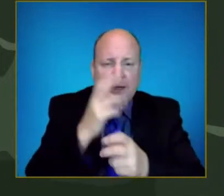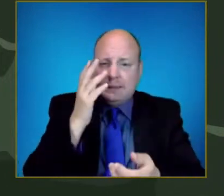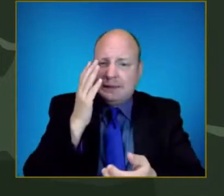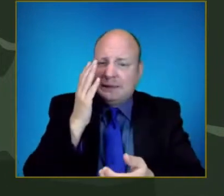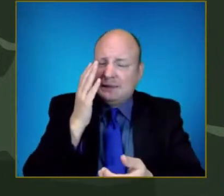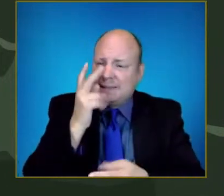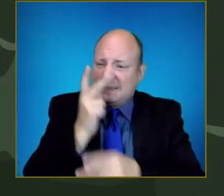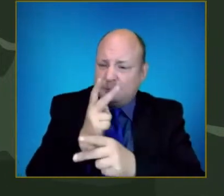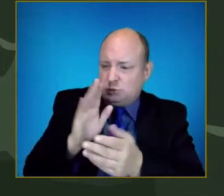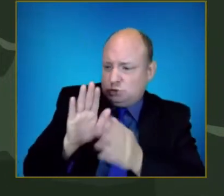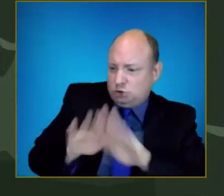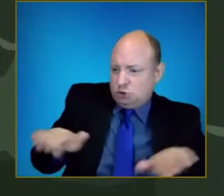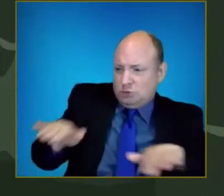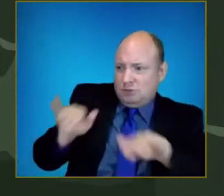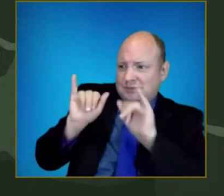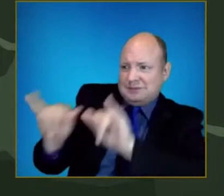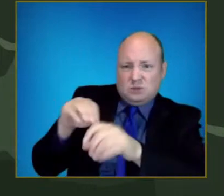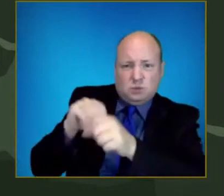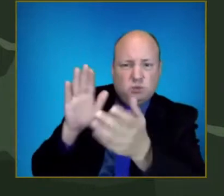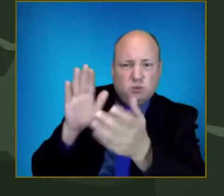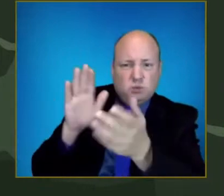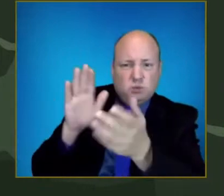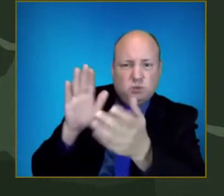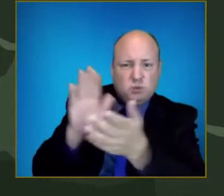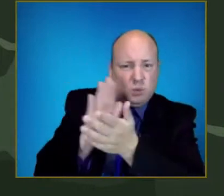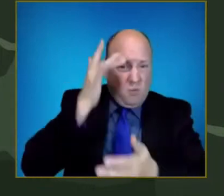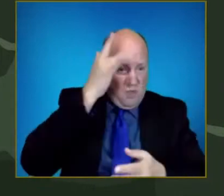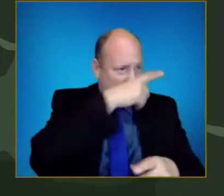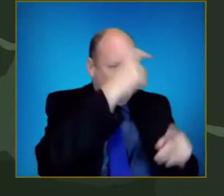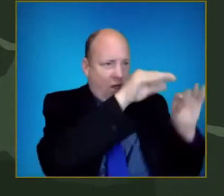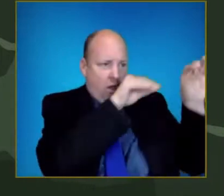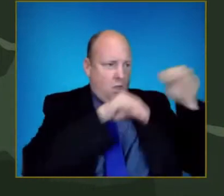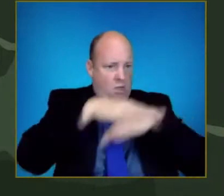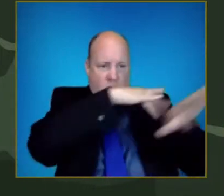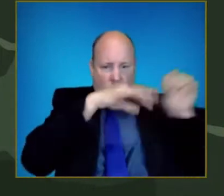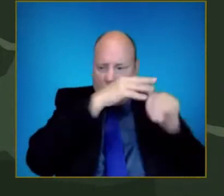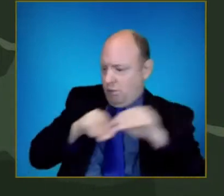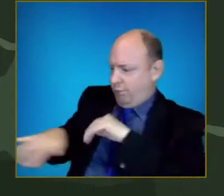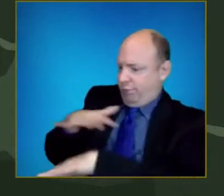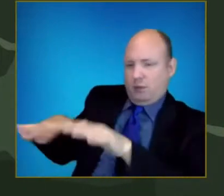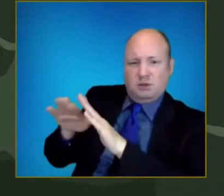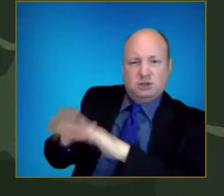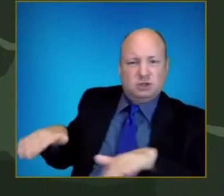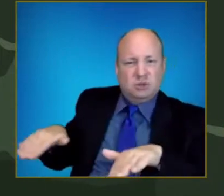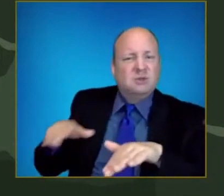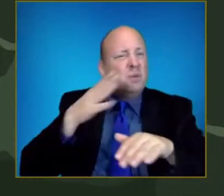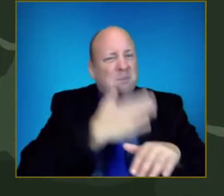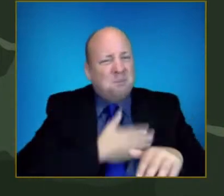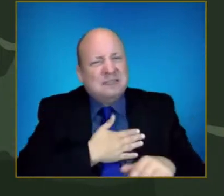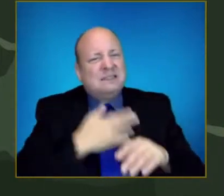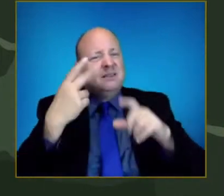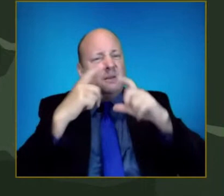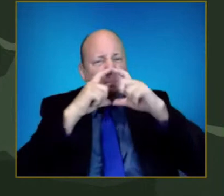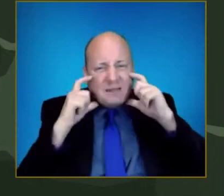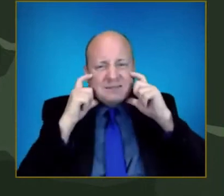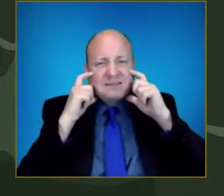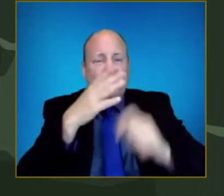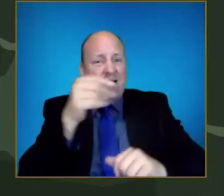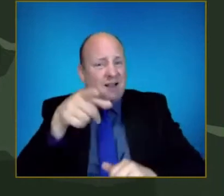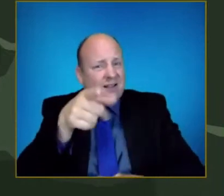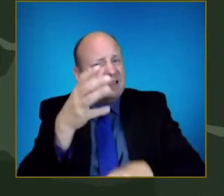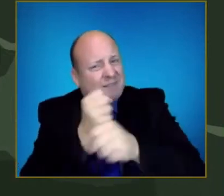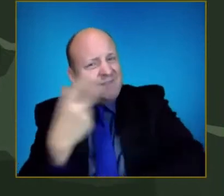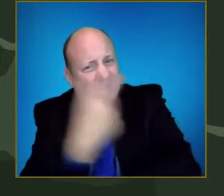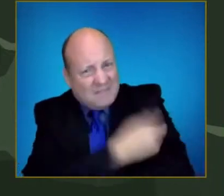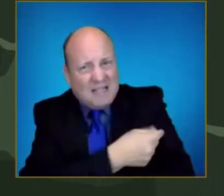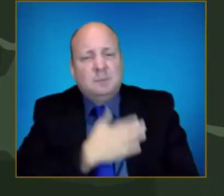incredibly important for Oregonians to wear masks and to get vaccinated if you haven't done so already.